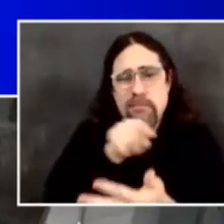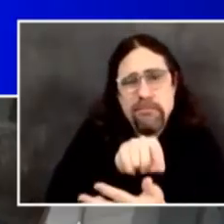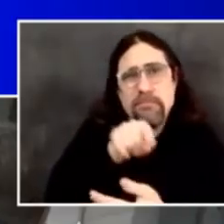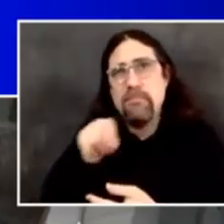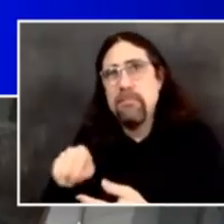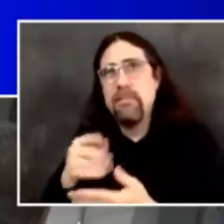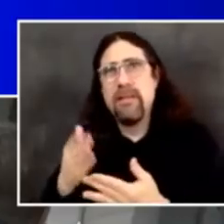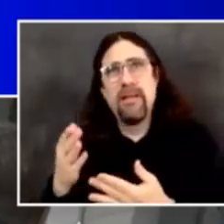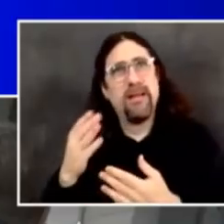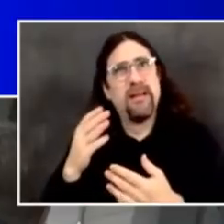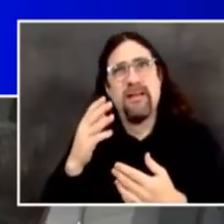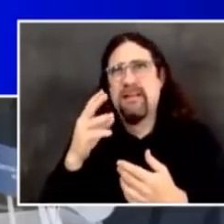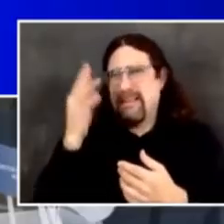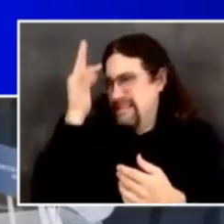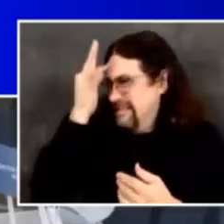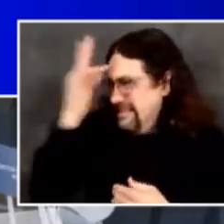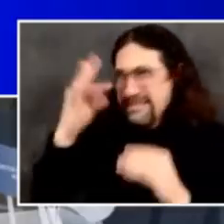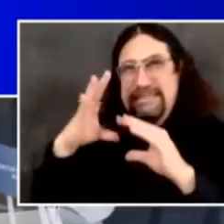was nonstop.